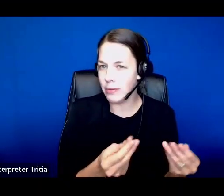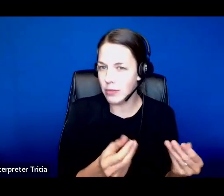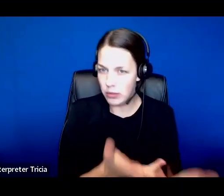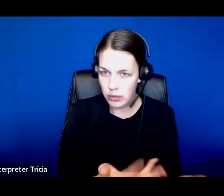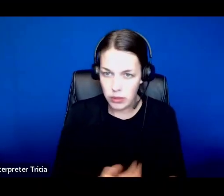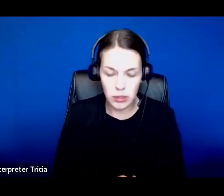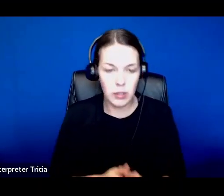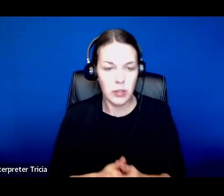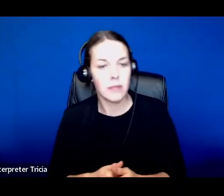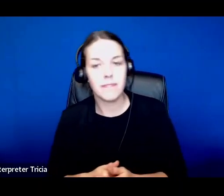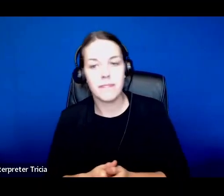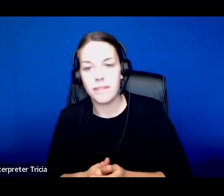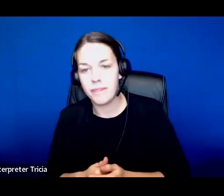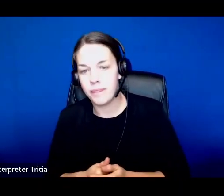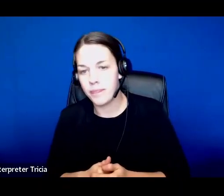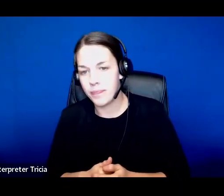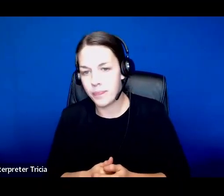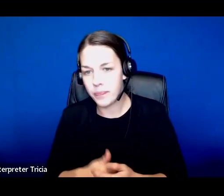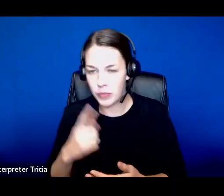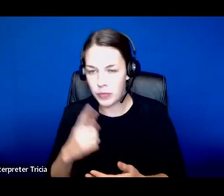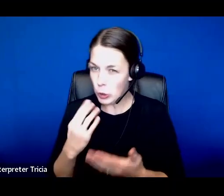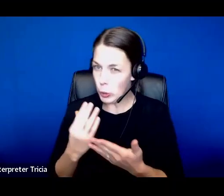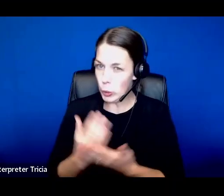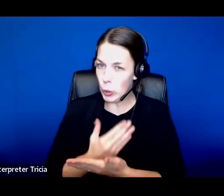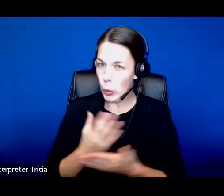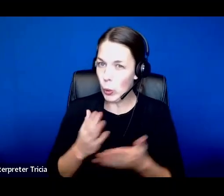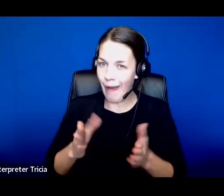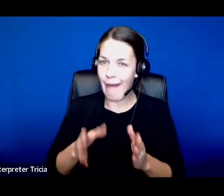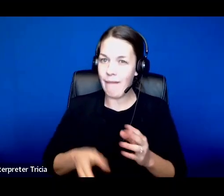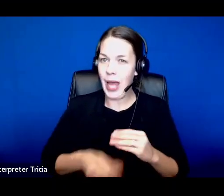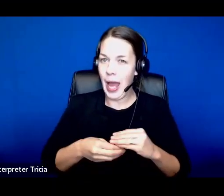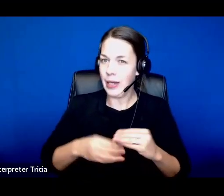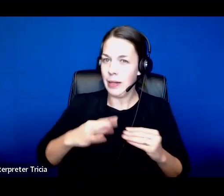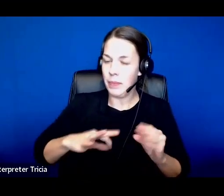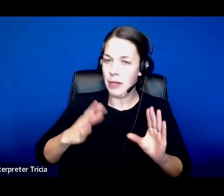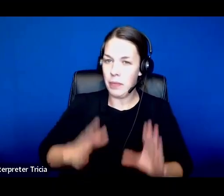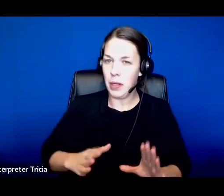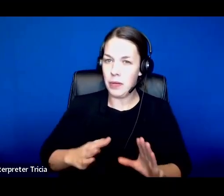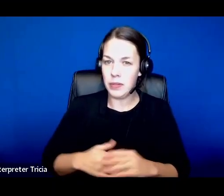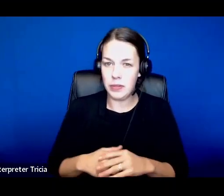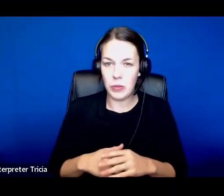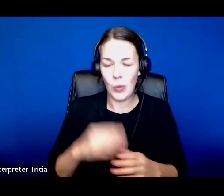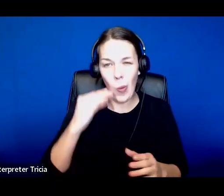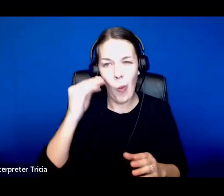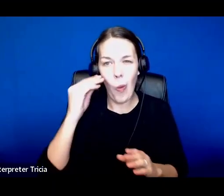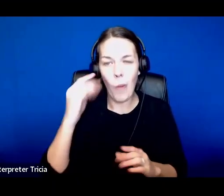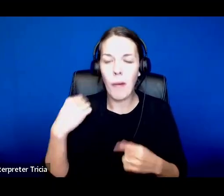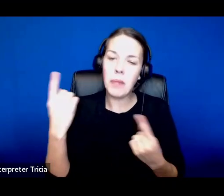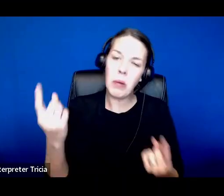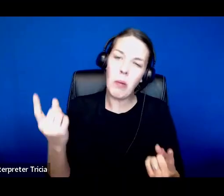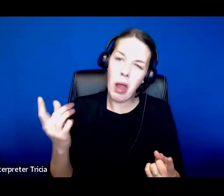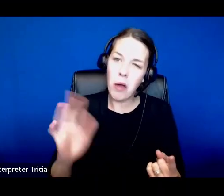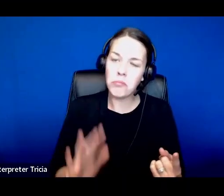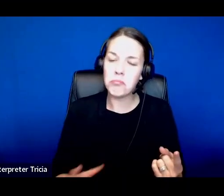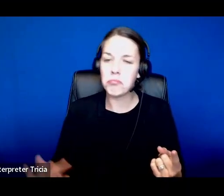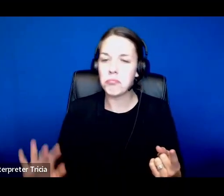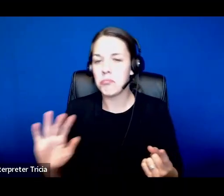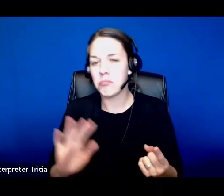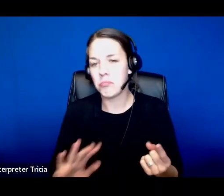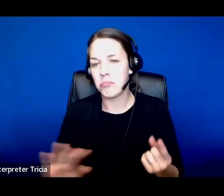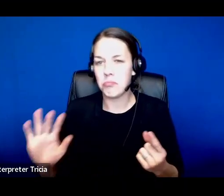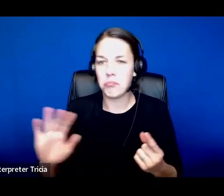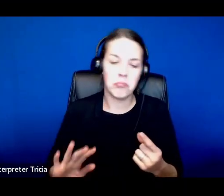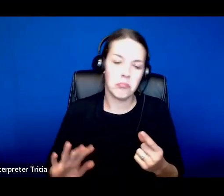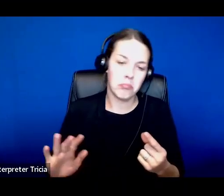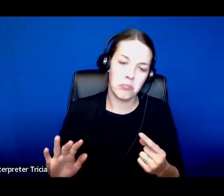this is a relatively new way of adding beneficiaries to a home, and it's been around for, gosh, I want